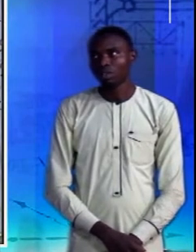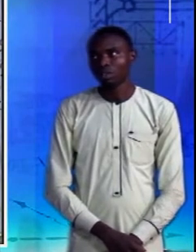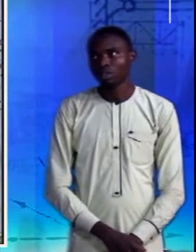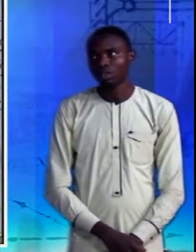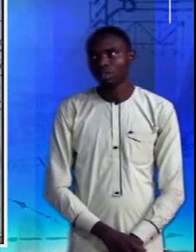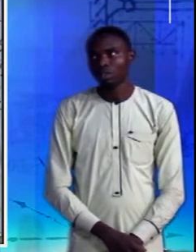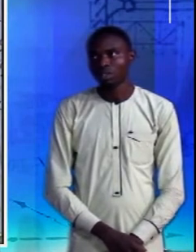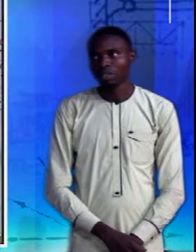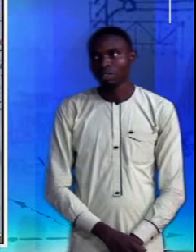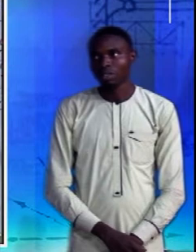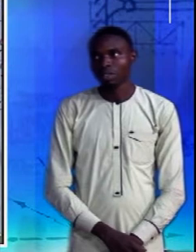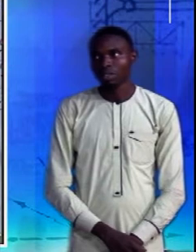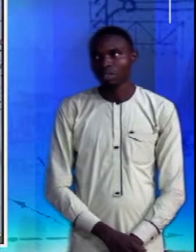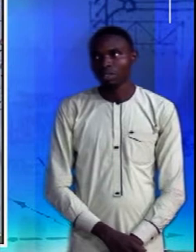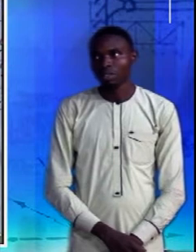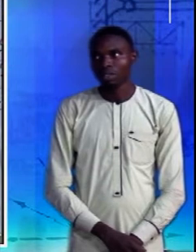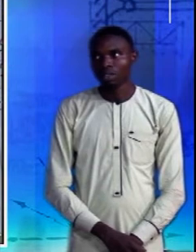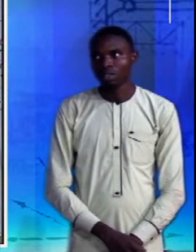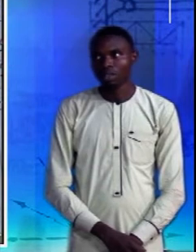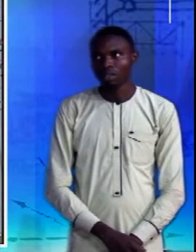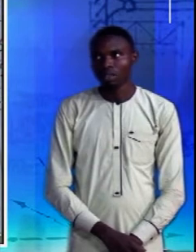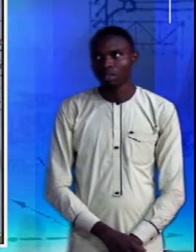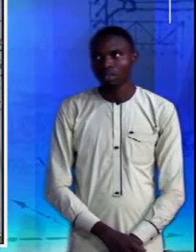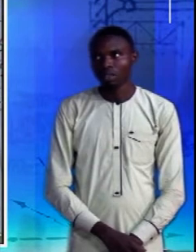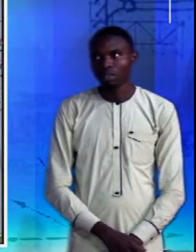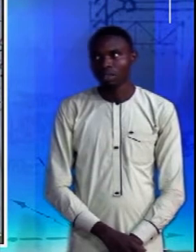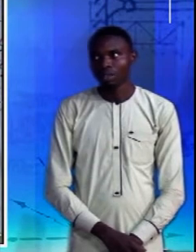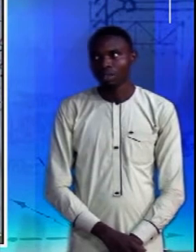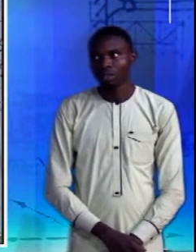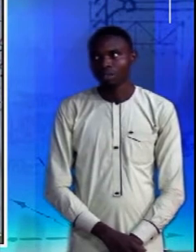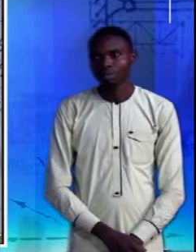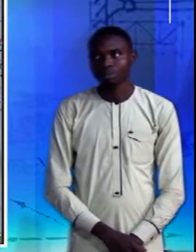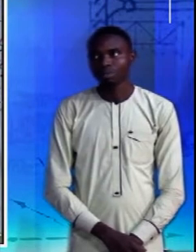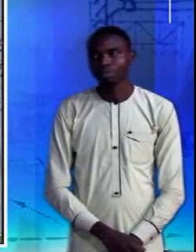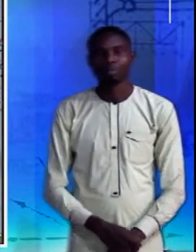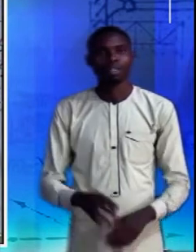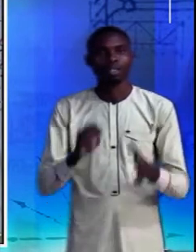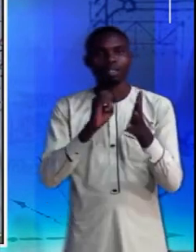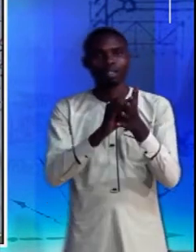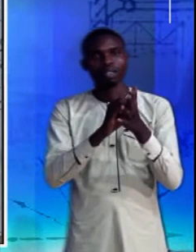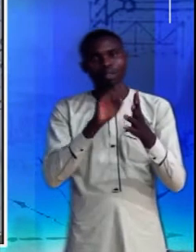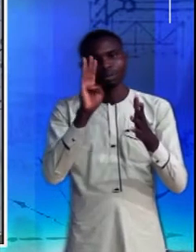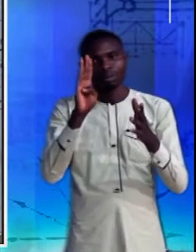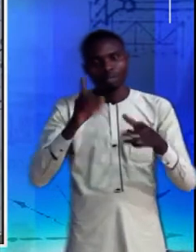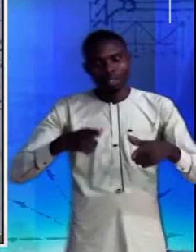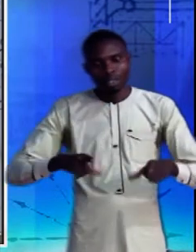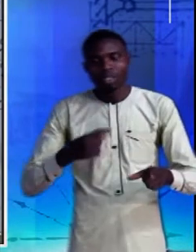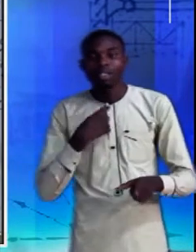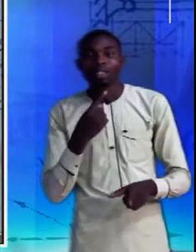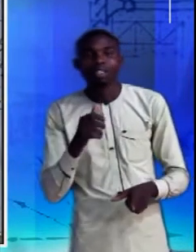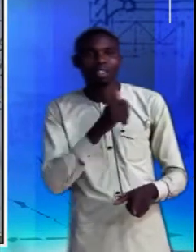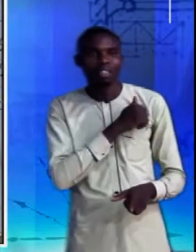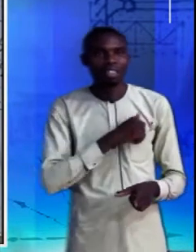and we all know that the term mostly reads in weeks, not in days, not in a